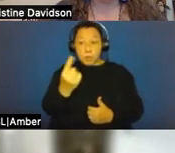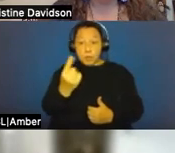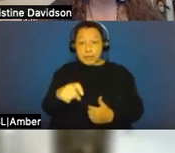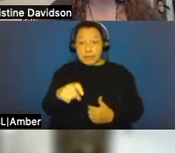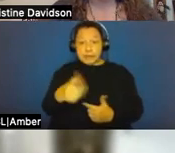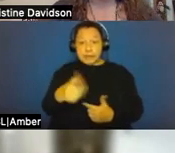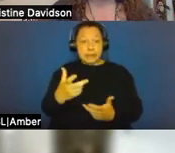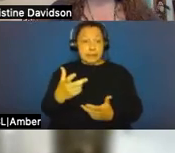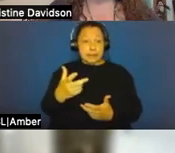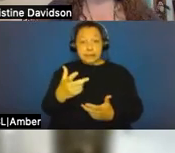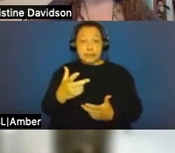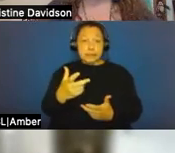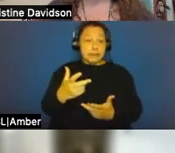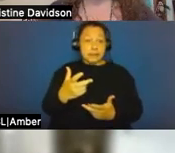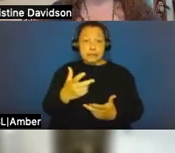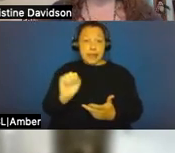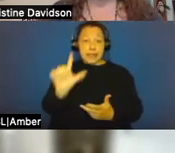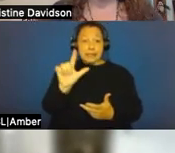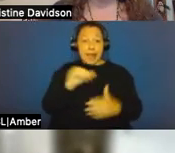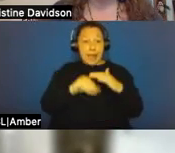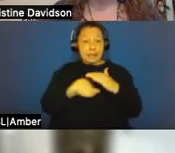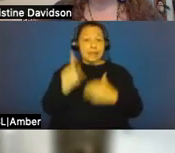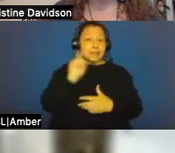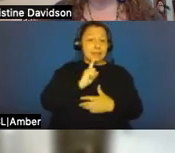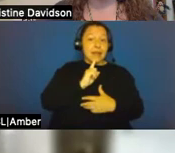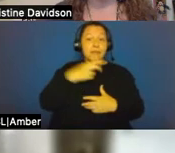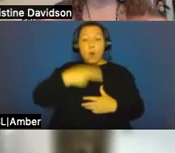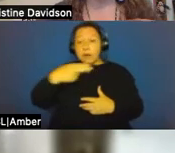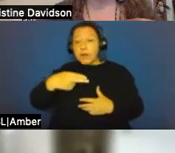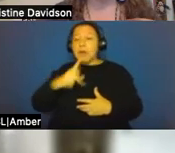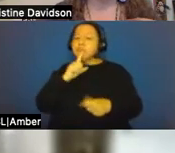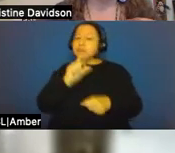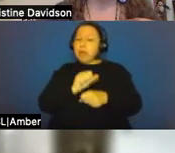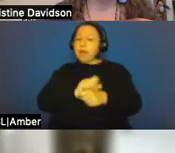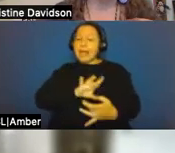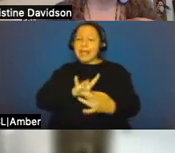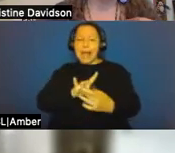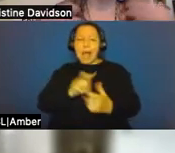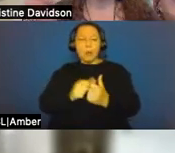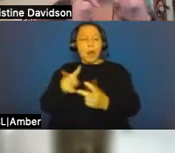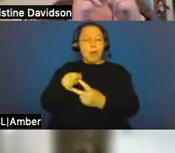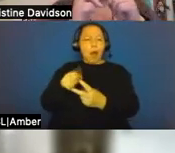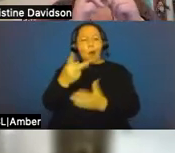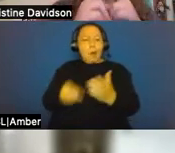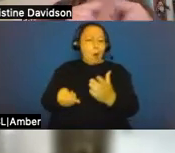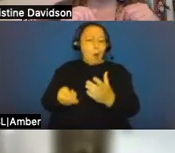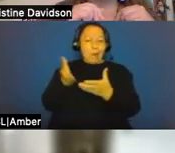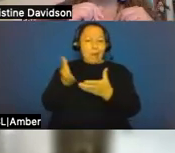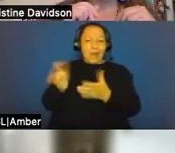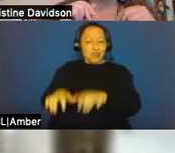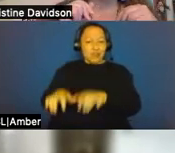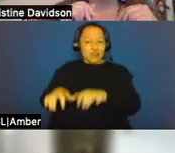are deaf or hard of hearing, definitely connect with those two in the chat. Let me know, and we can make sure that you all